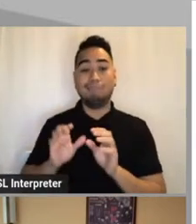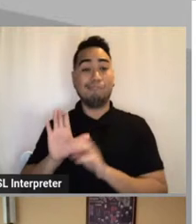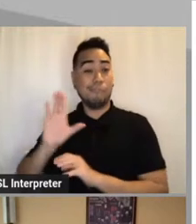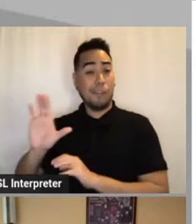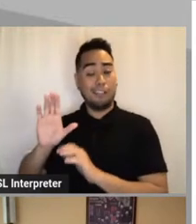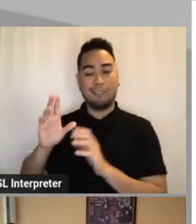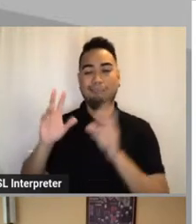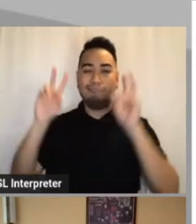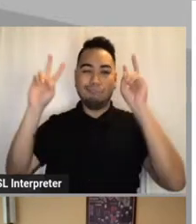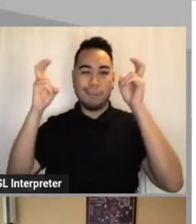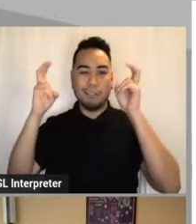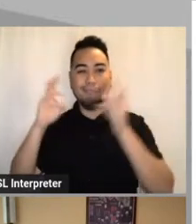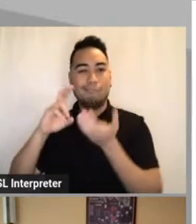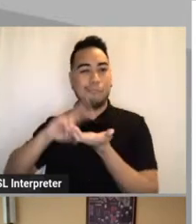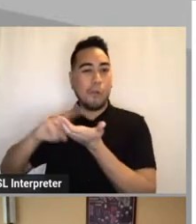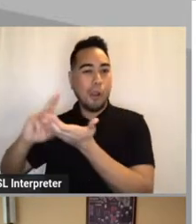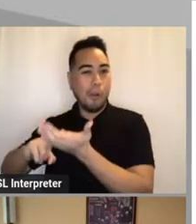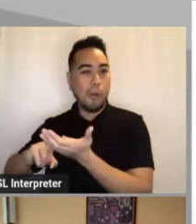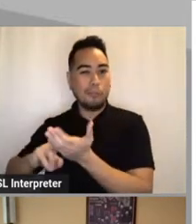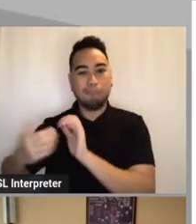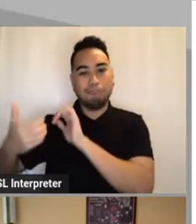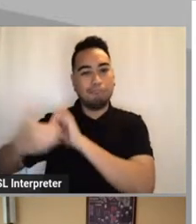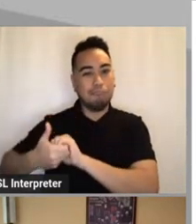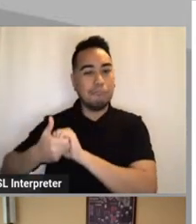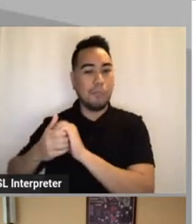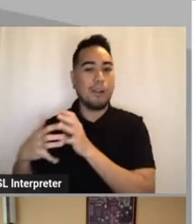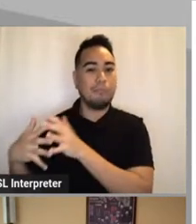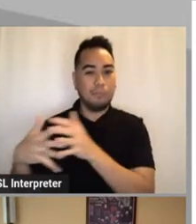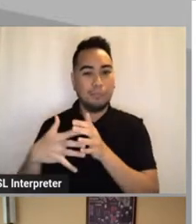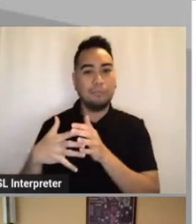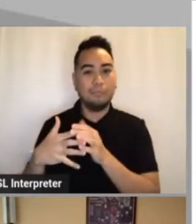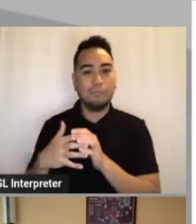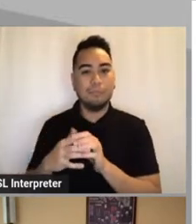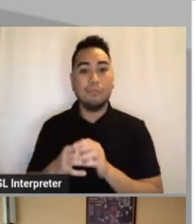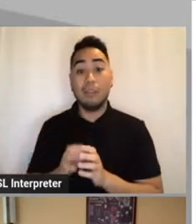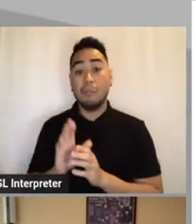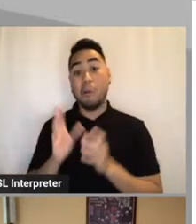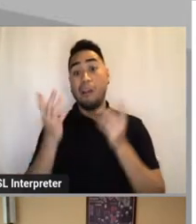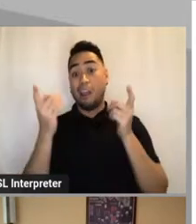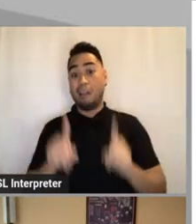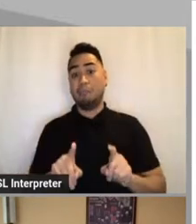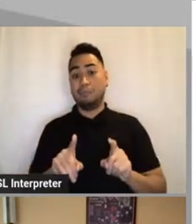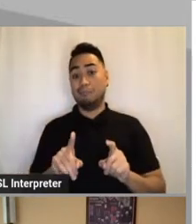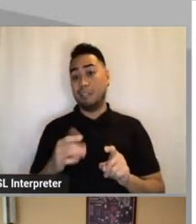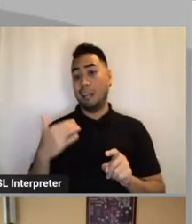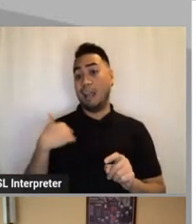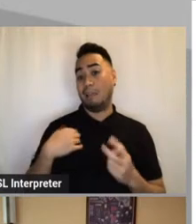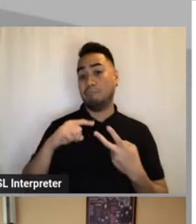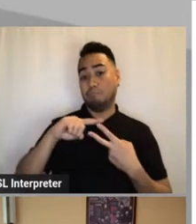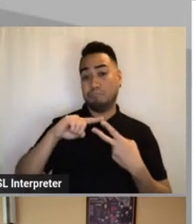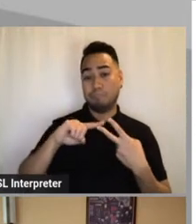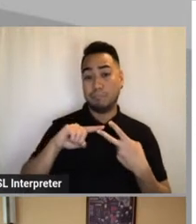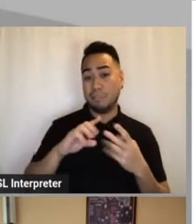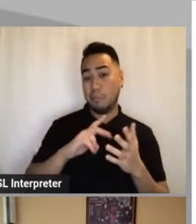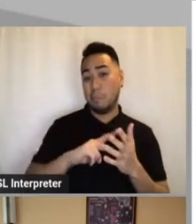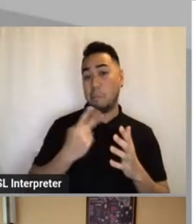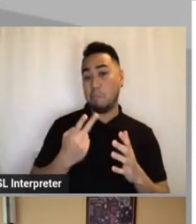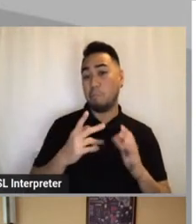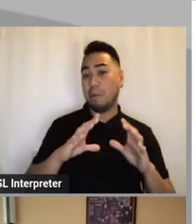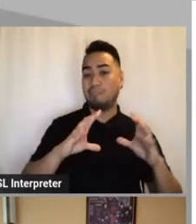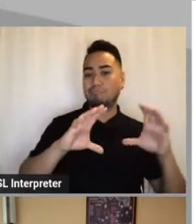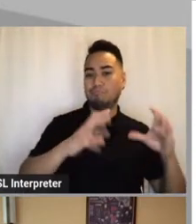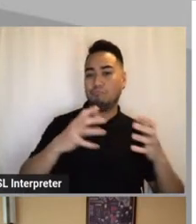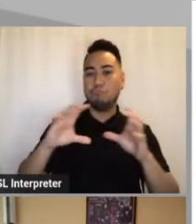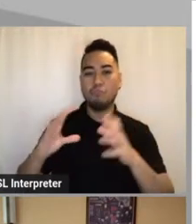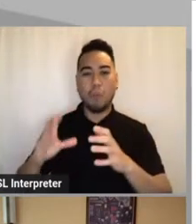Now, alongside this, there was a bipartisan war on drugs and an incarceration crisis, which impacted